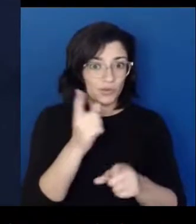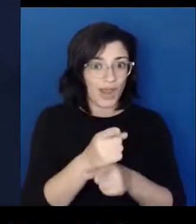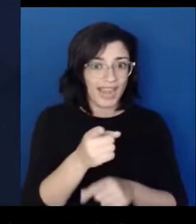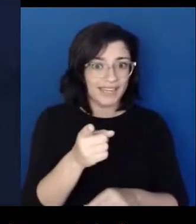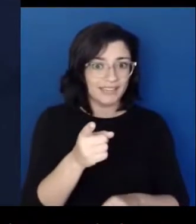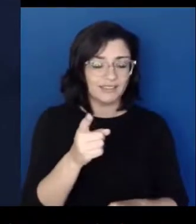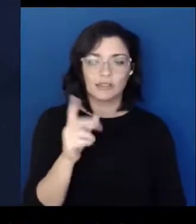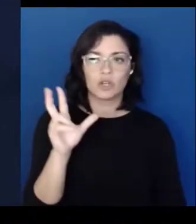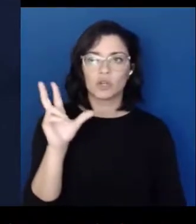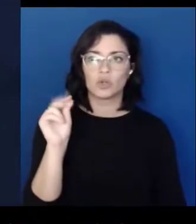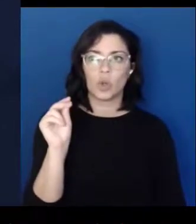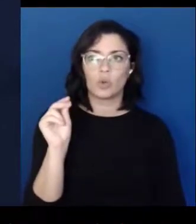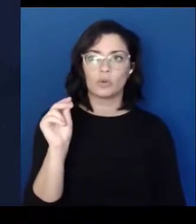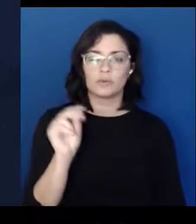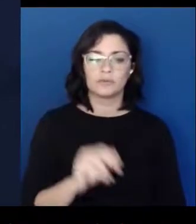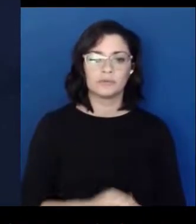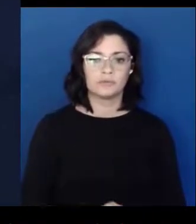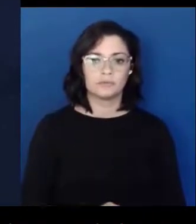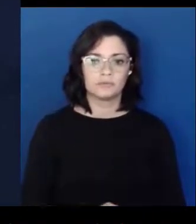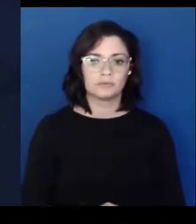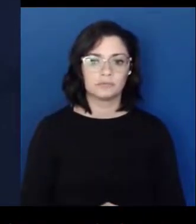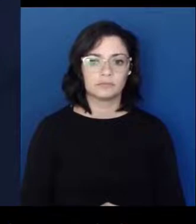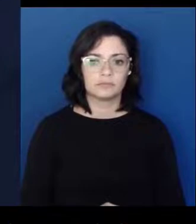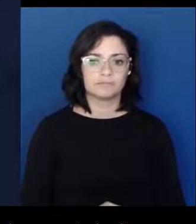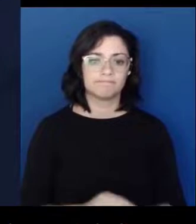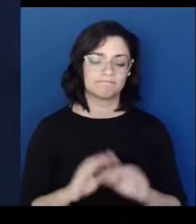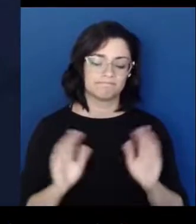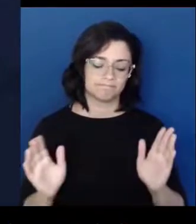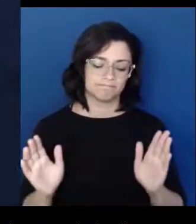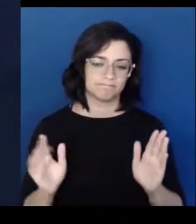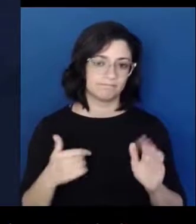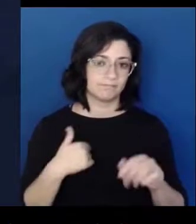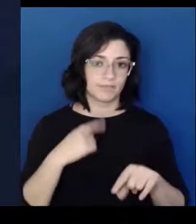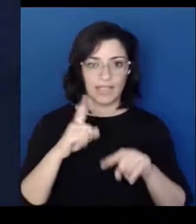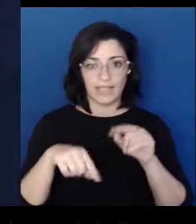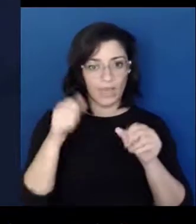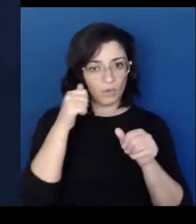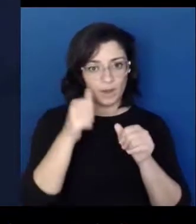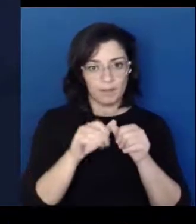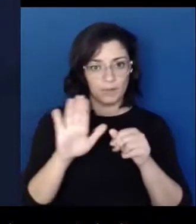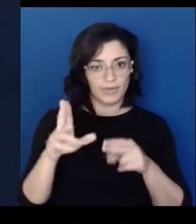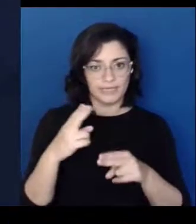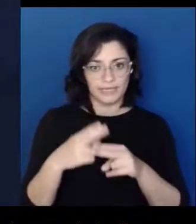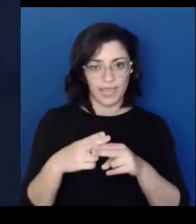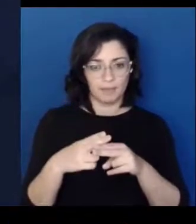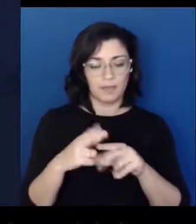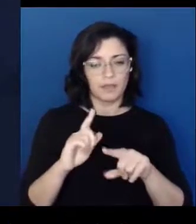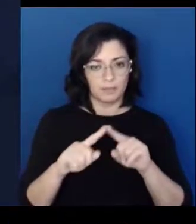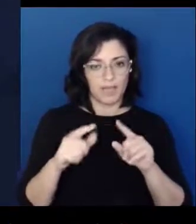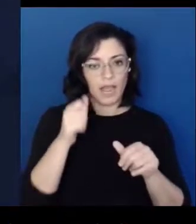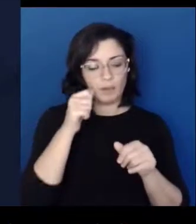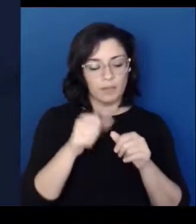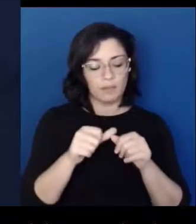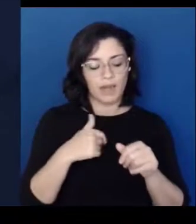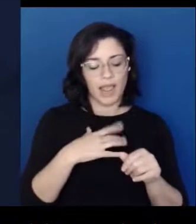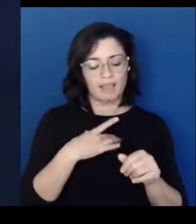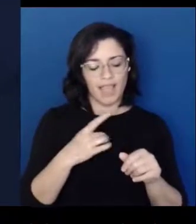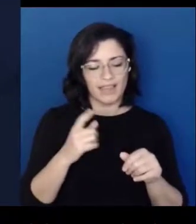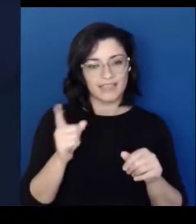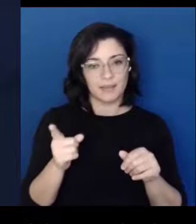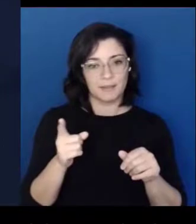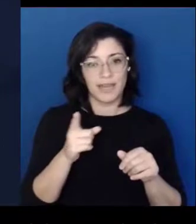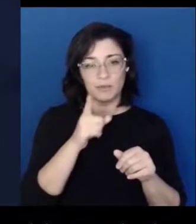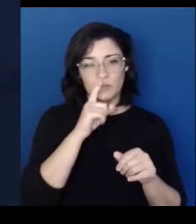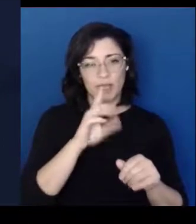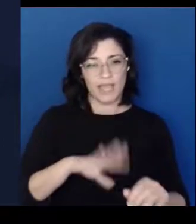Now, even though I can't remember the nice guy's name, I do remember that I liked him, and I was really upset at the end of the